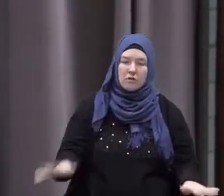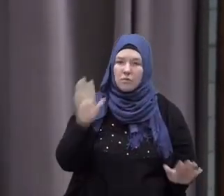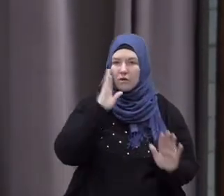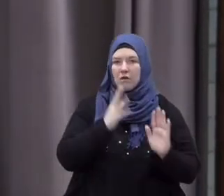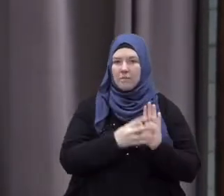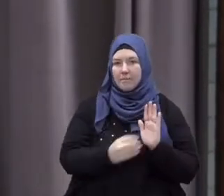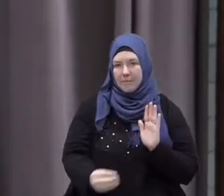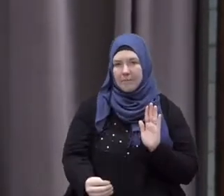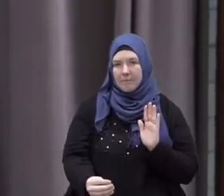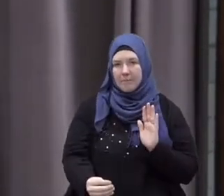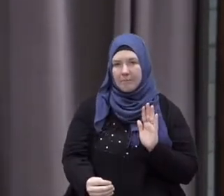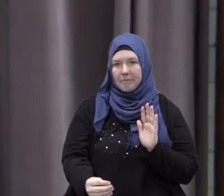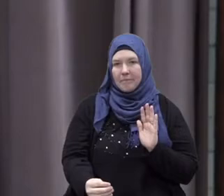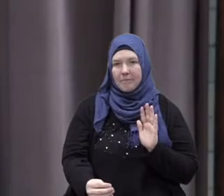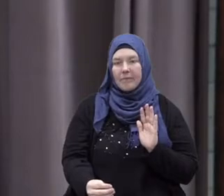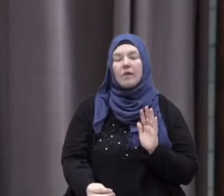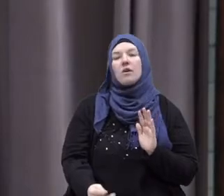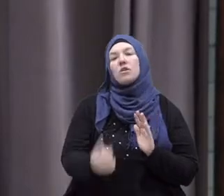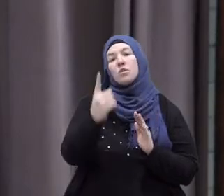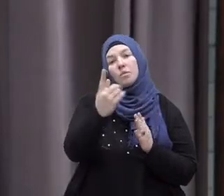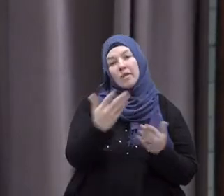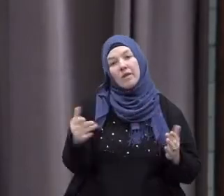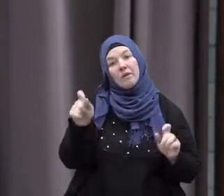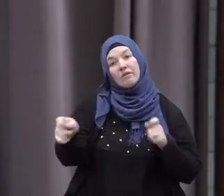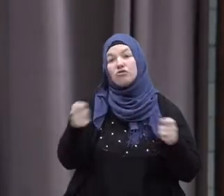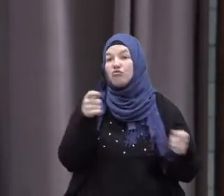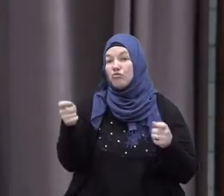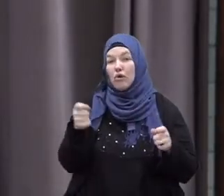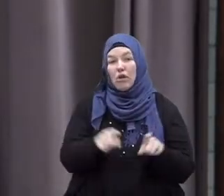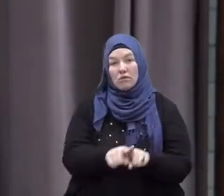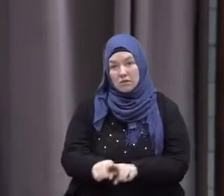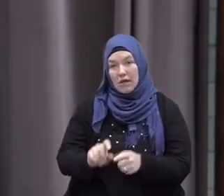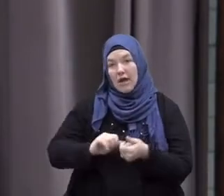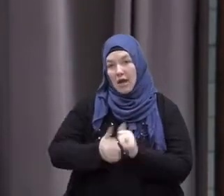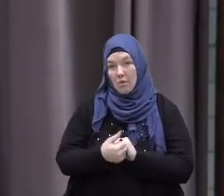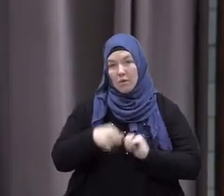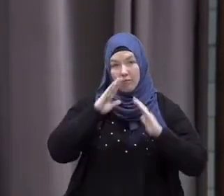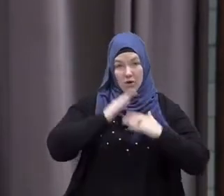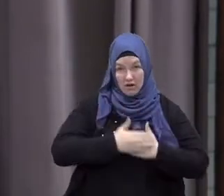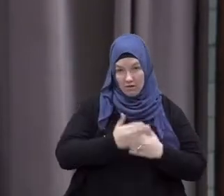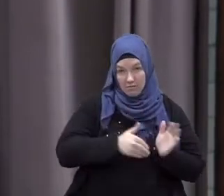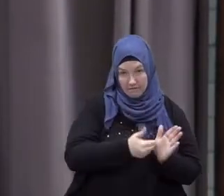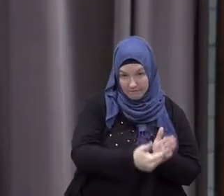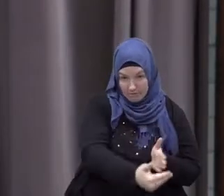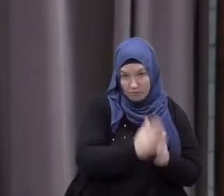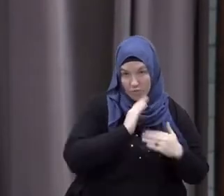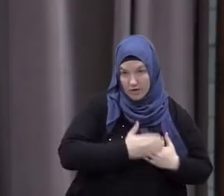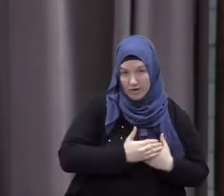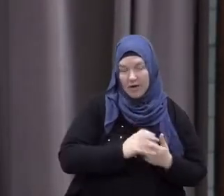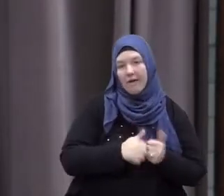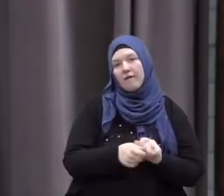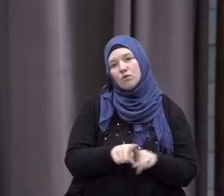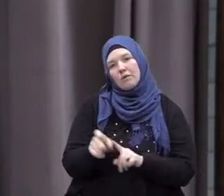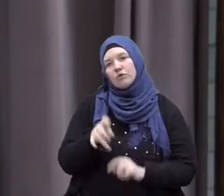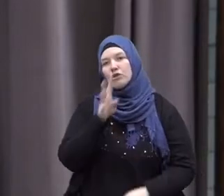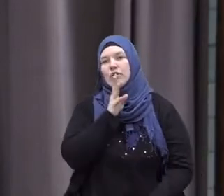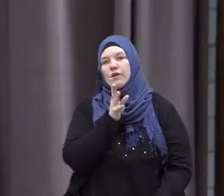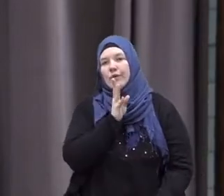copy. So one of the things we need to control also is not how we pray, but also how we